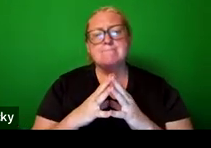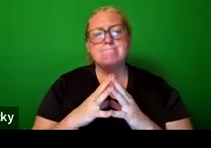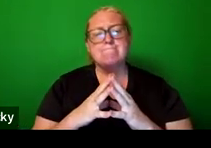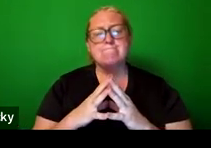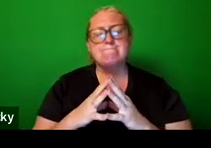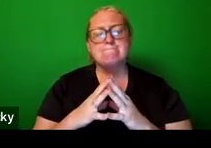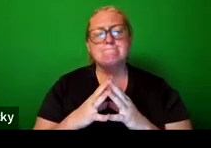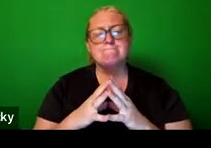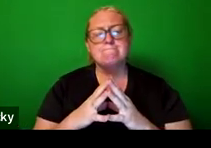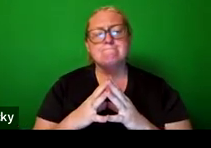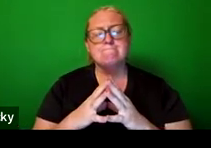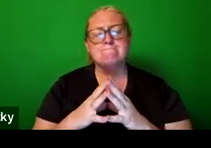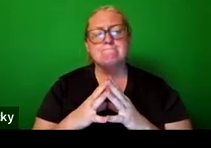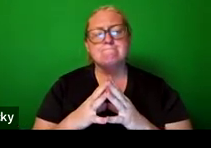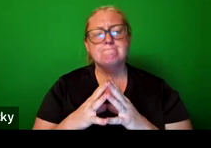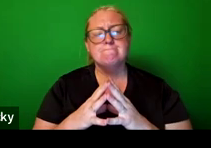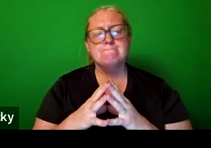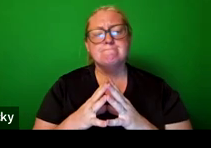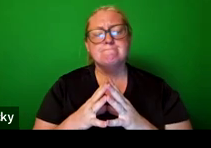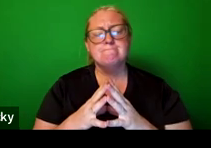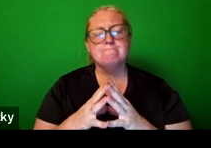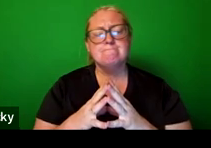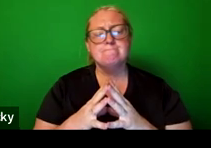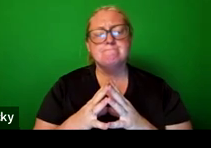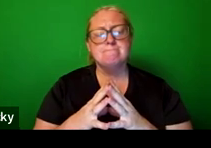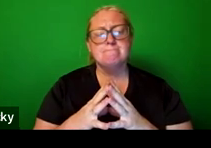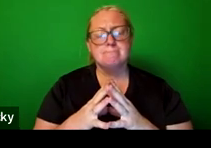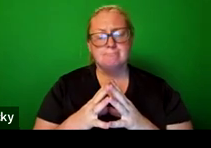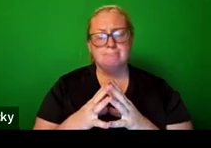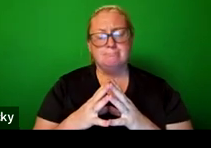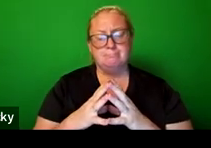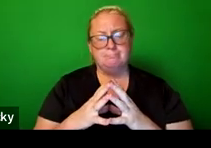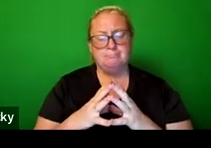the purposes, I mean, so we're you know on target to do,